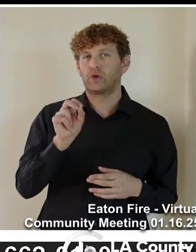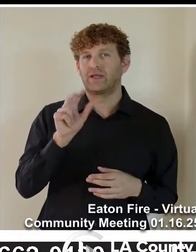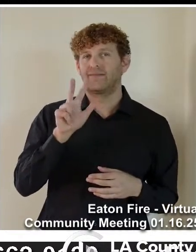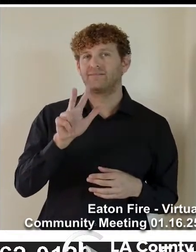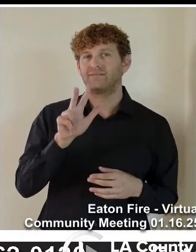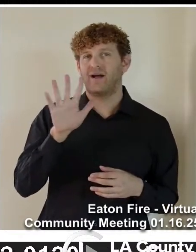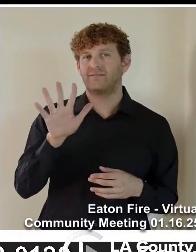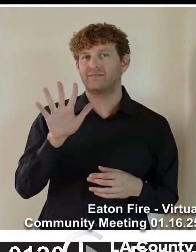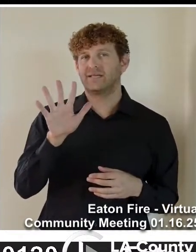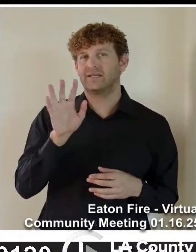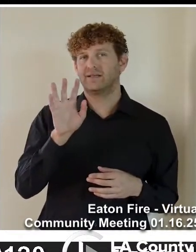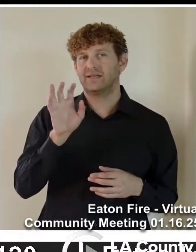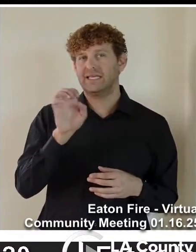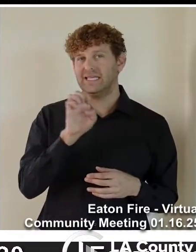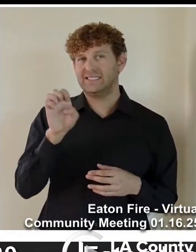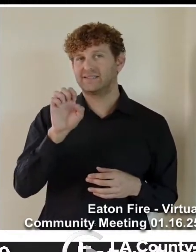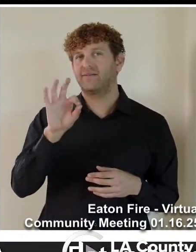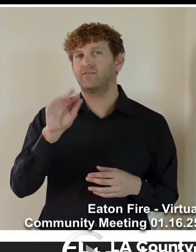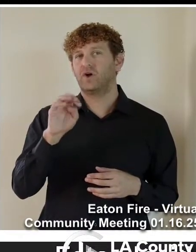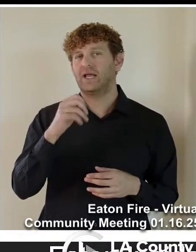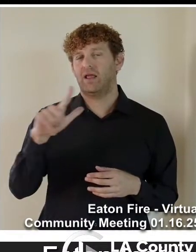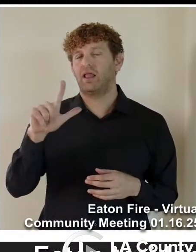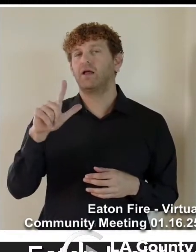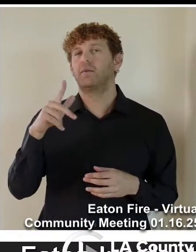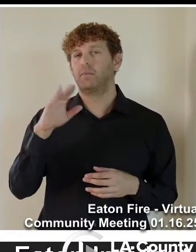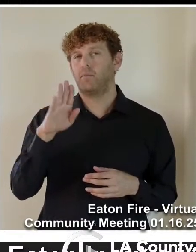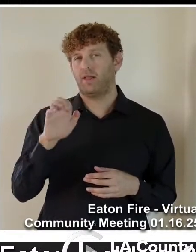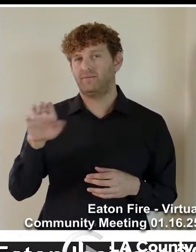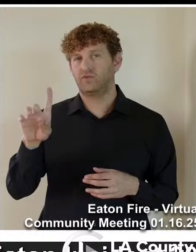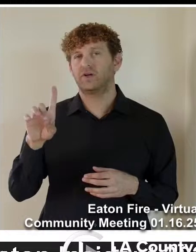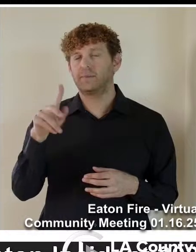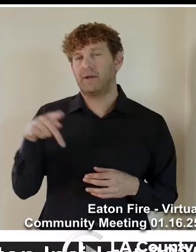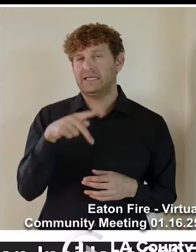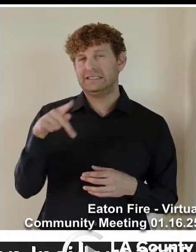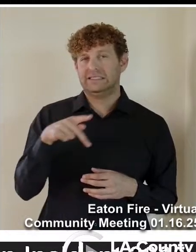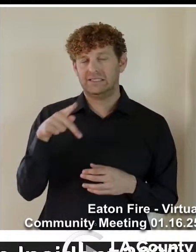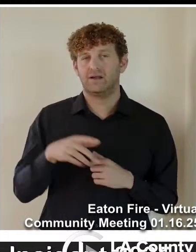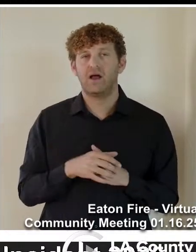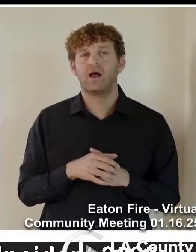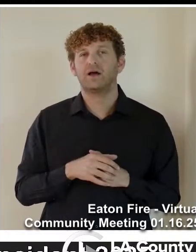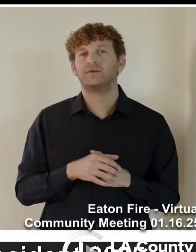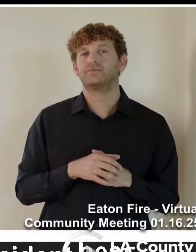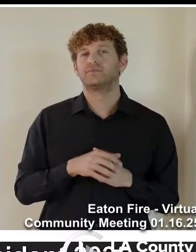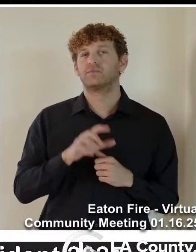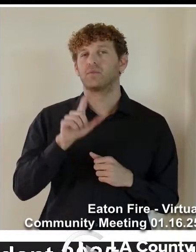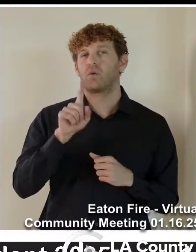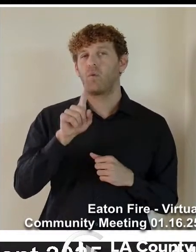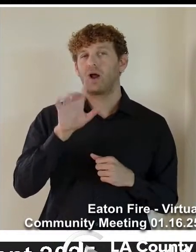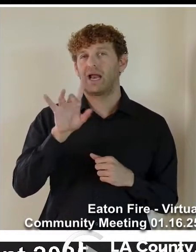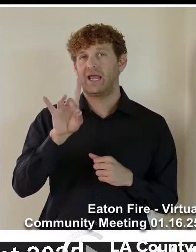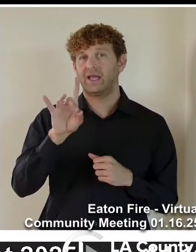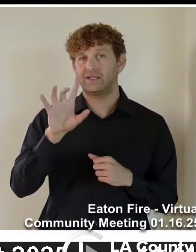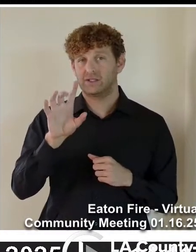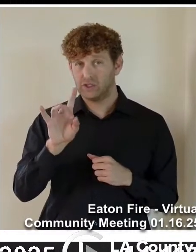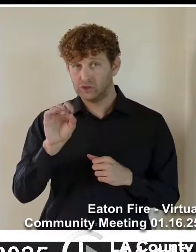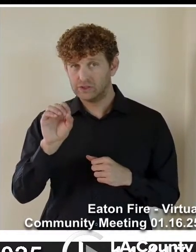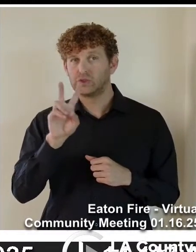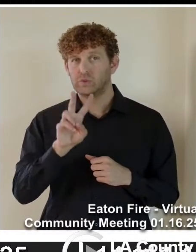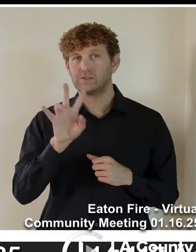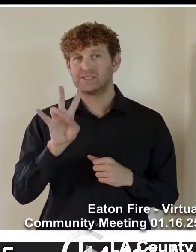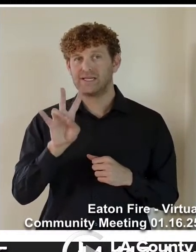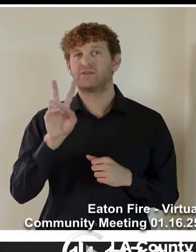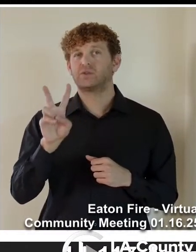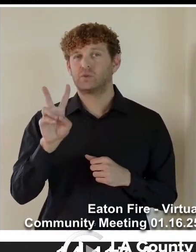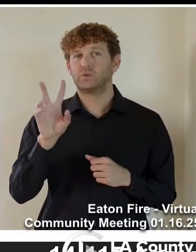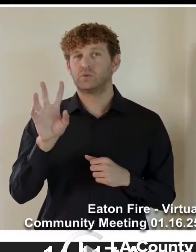Boulevard in Pasadena. SoCal Gas representatives are available at 1-800-427-2200.